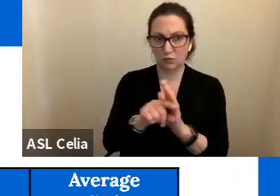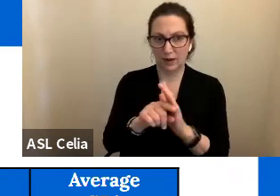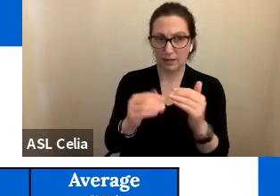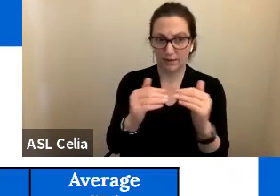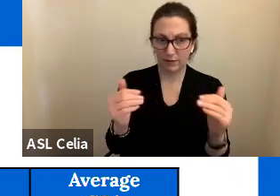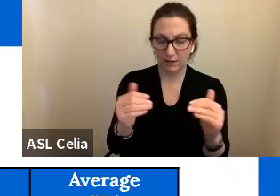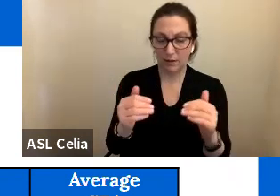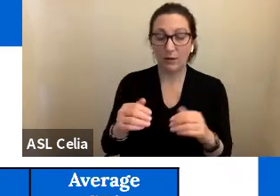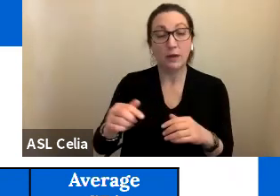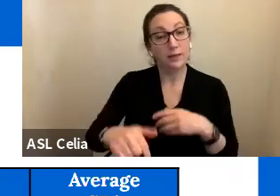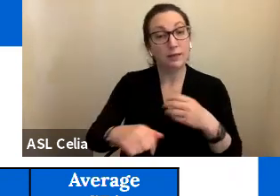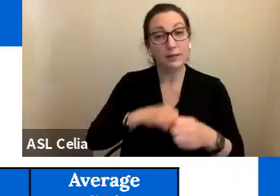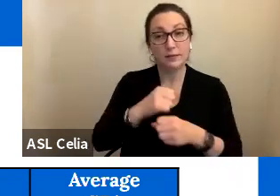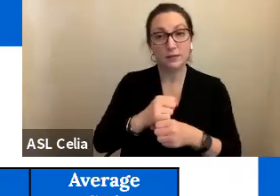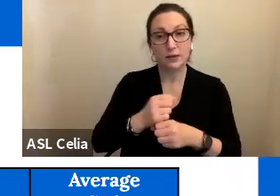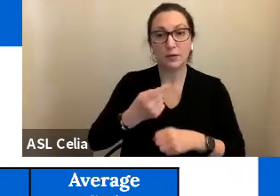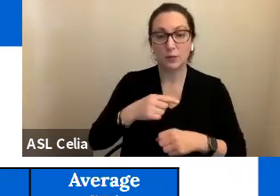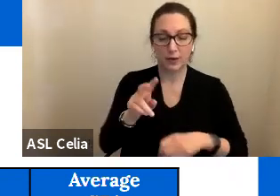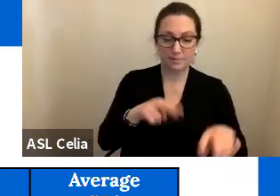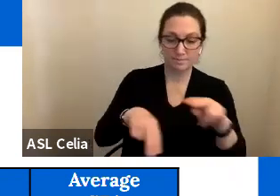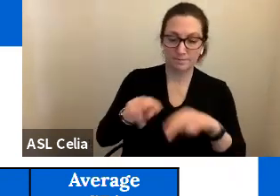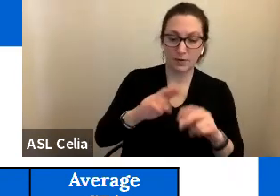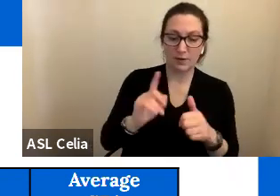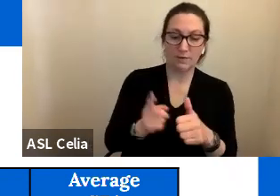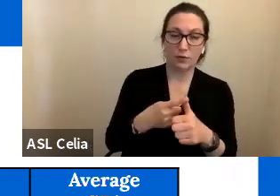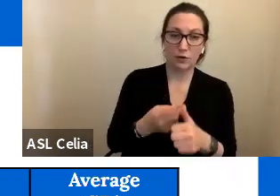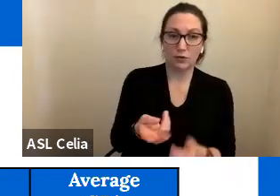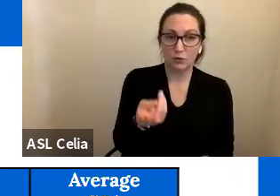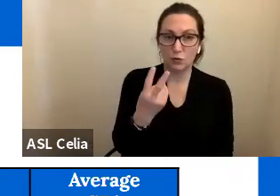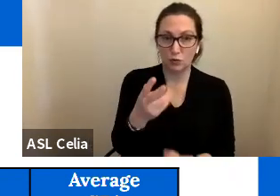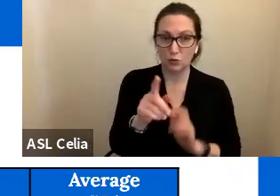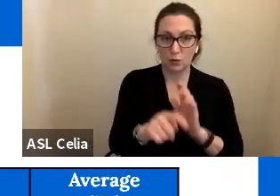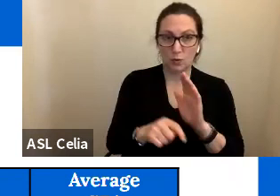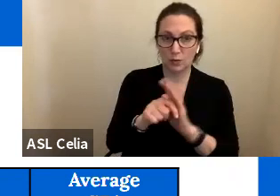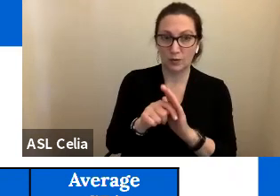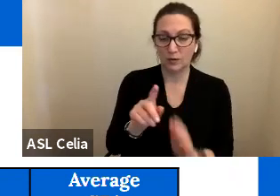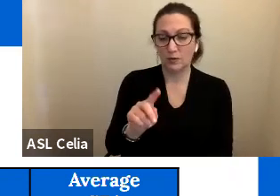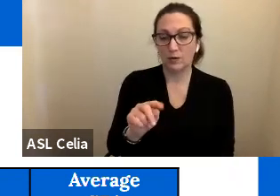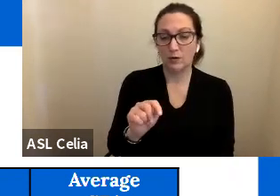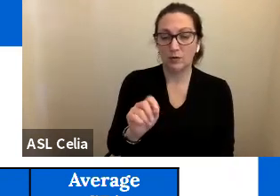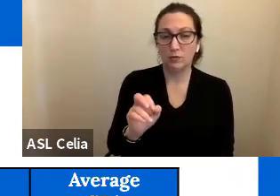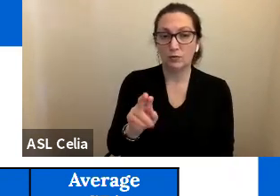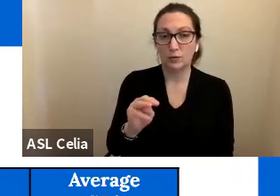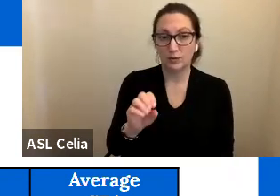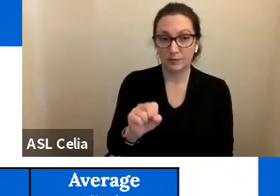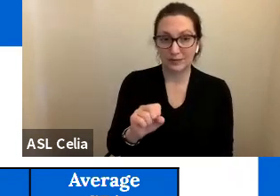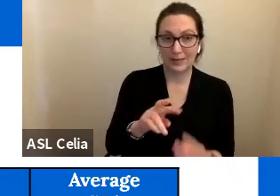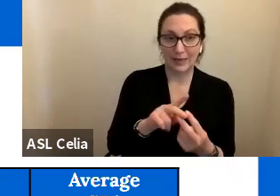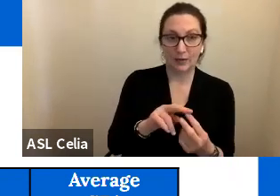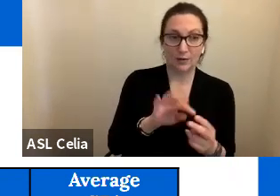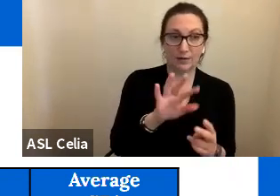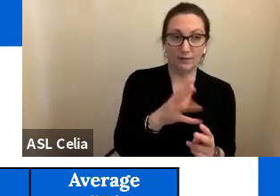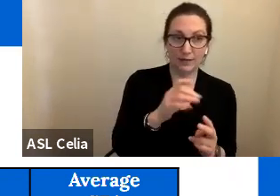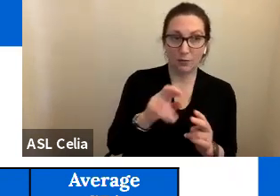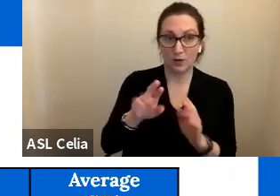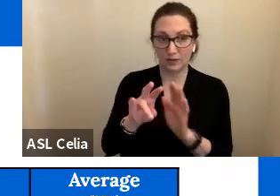year's process, we looked at the first 2 terms of your 5th or 7th grade year. So